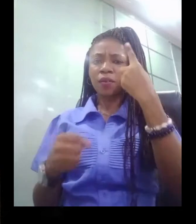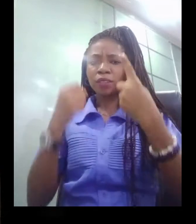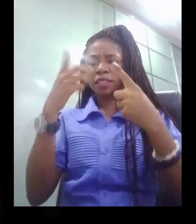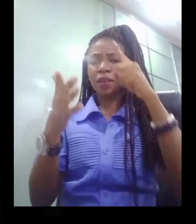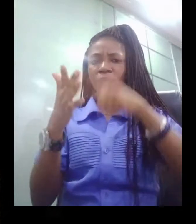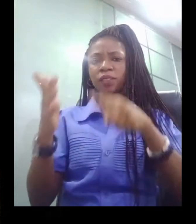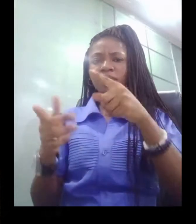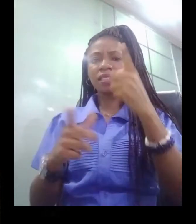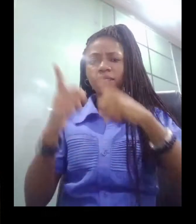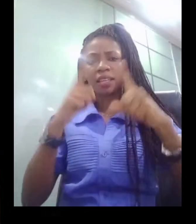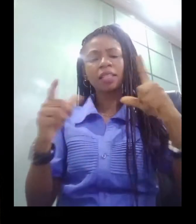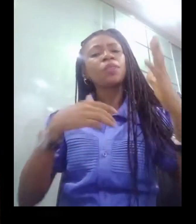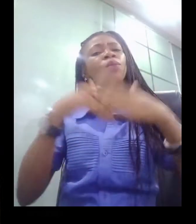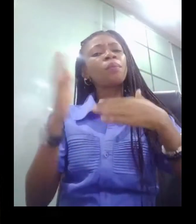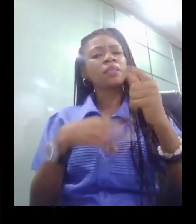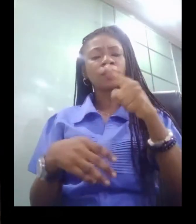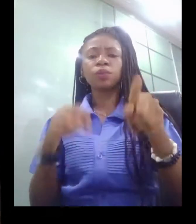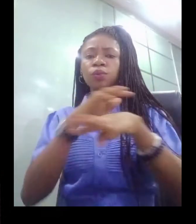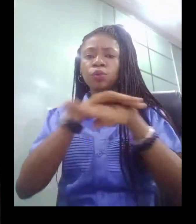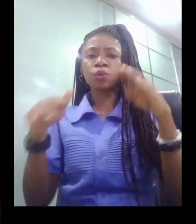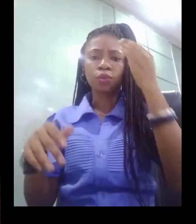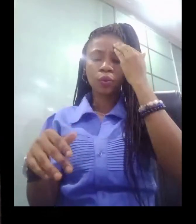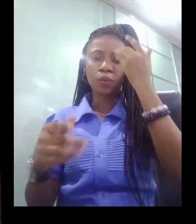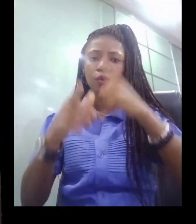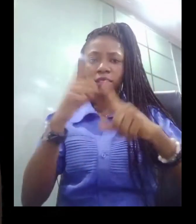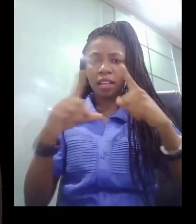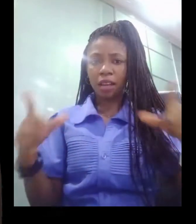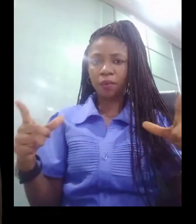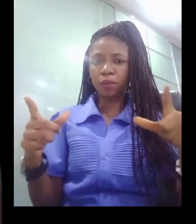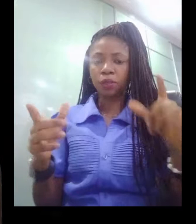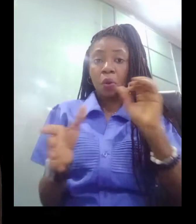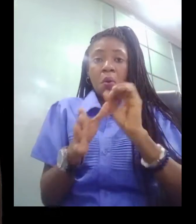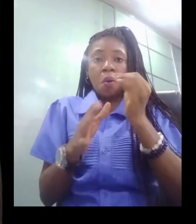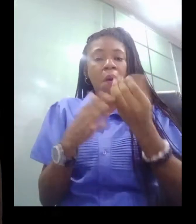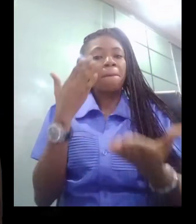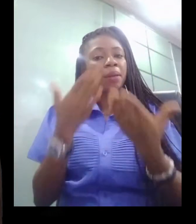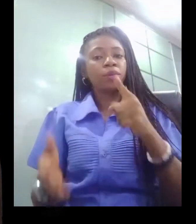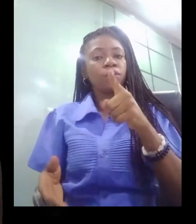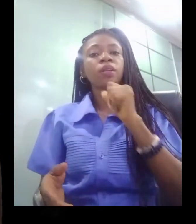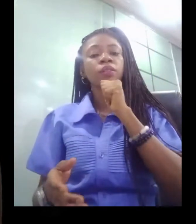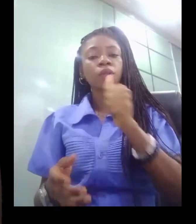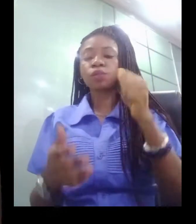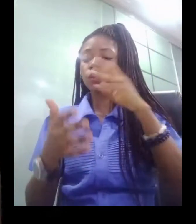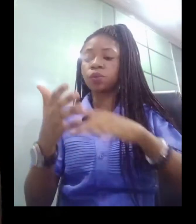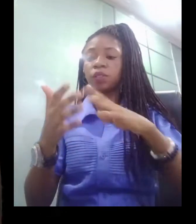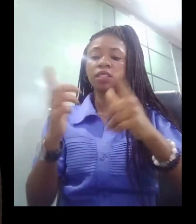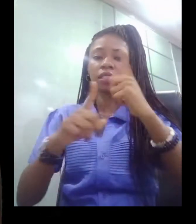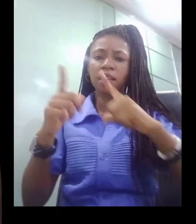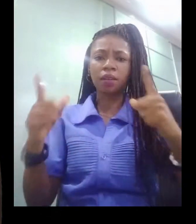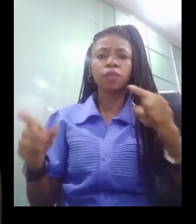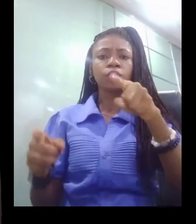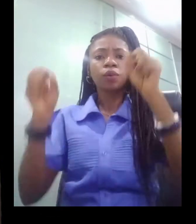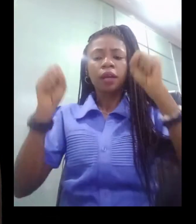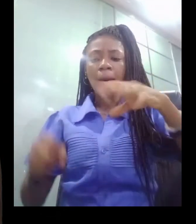Even if you are not studying the sign language like I've been doing, you can pick a few things and say, it seems that this